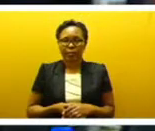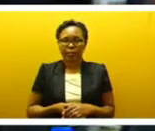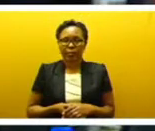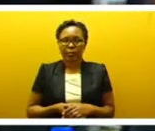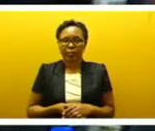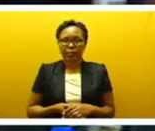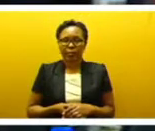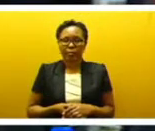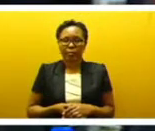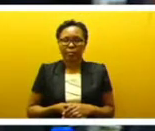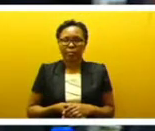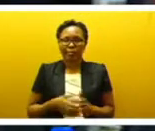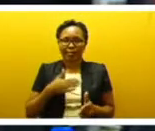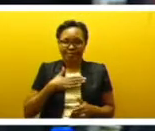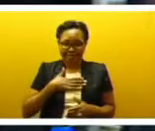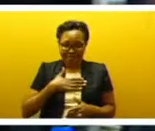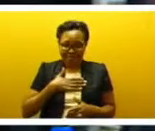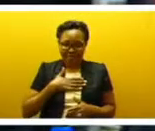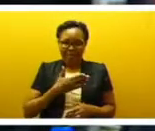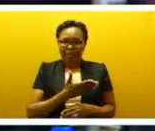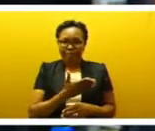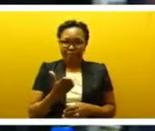My ladies and my lords,